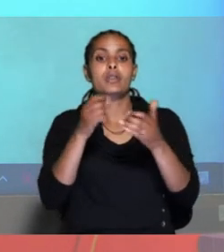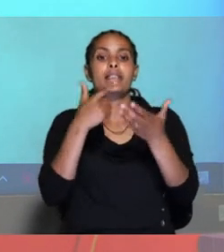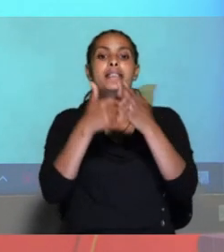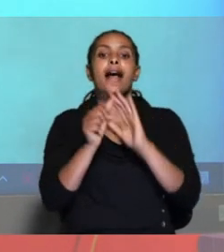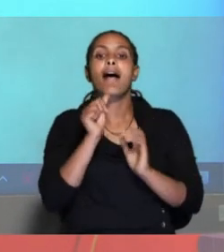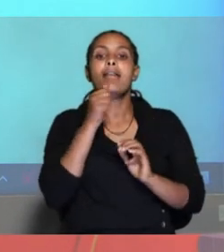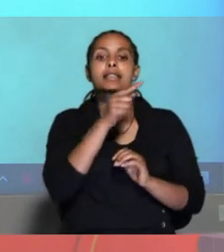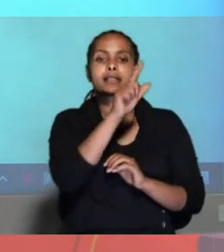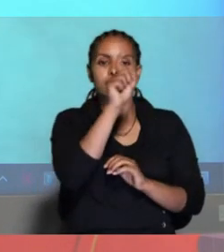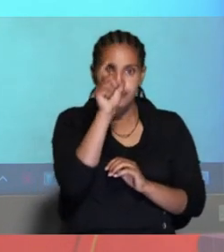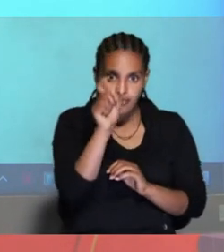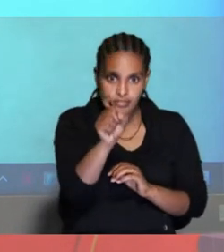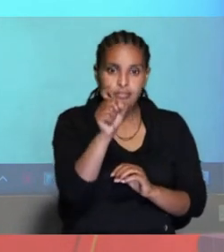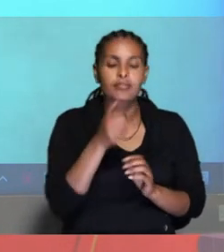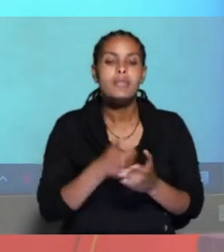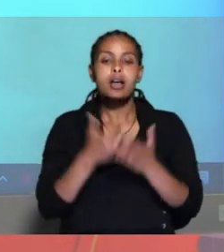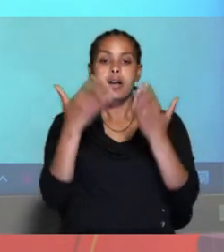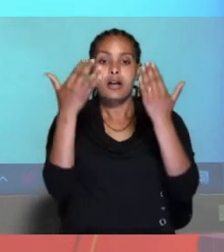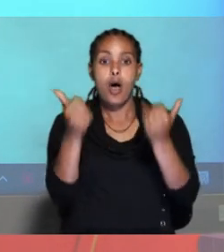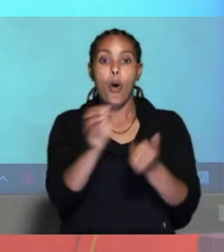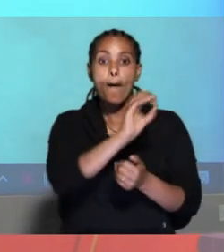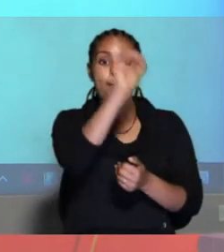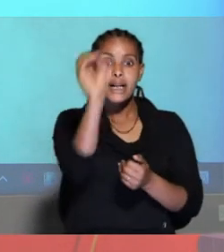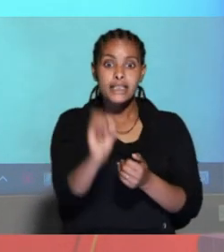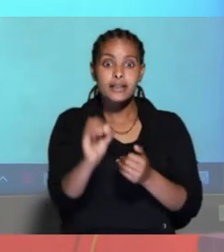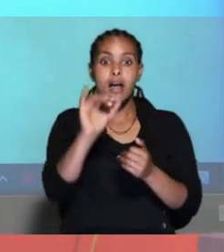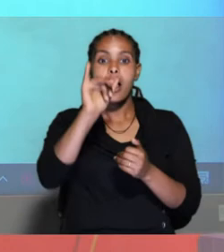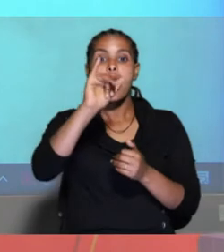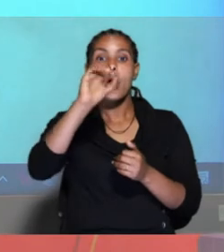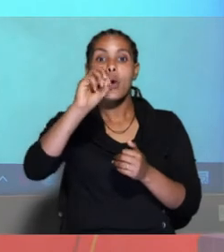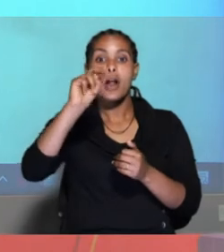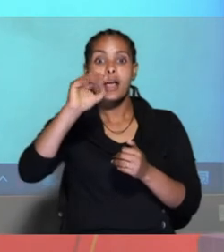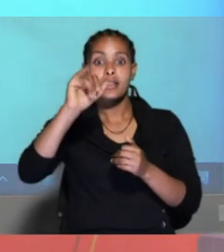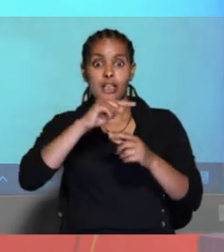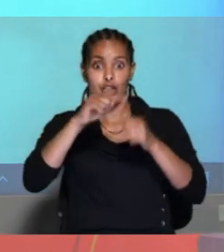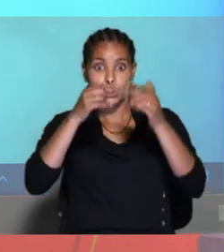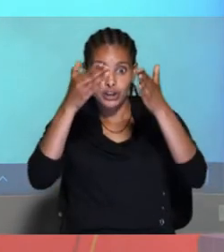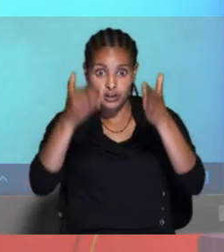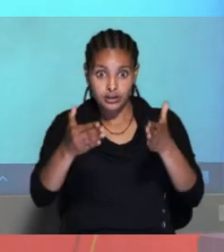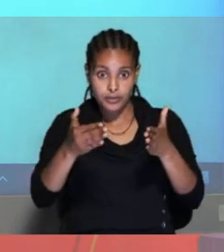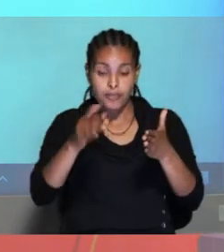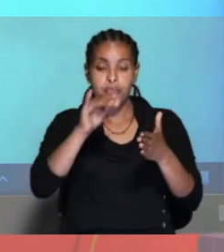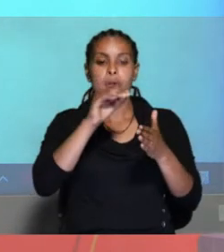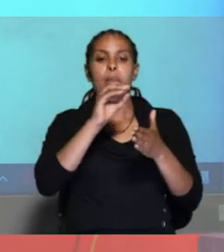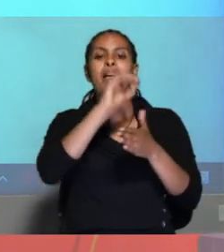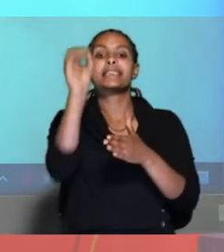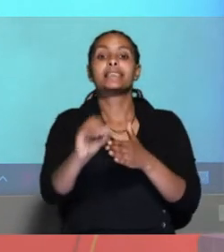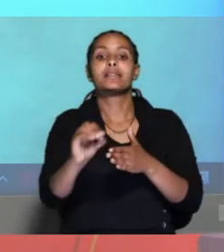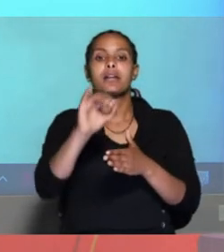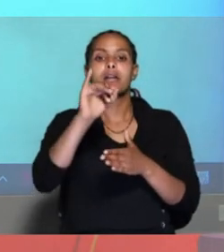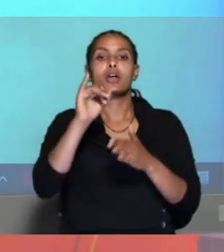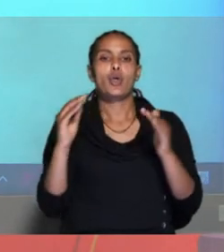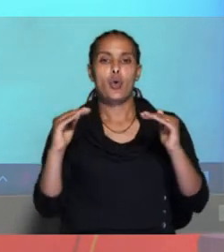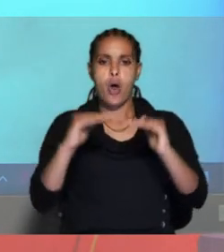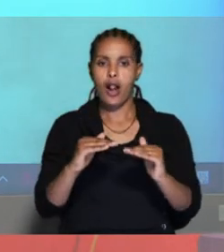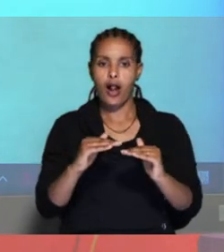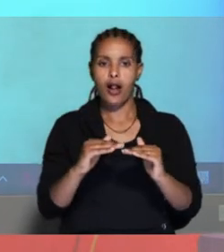acid? Now, percent ionization of this acid, percent ionization